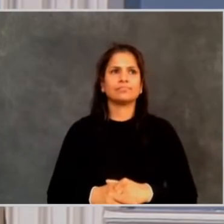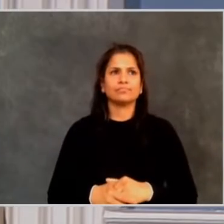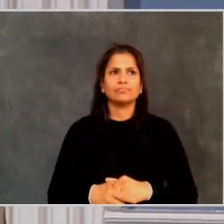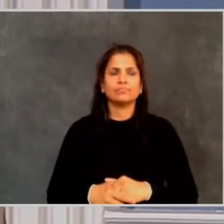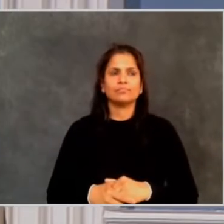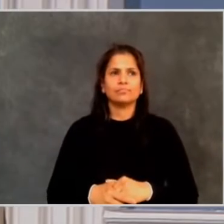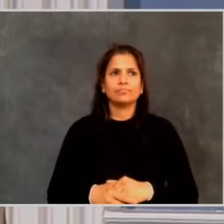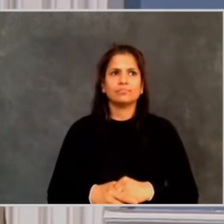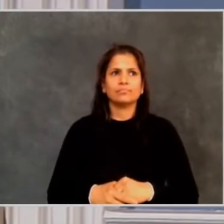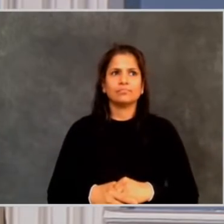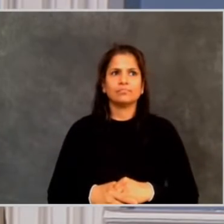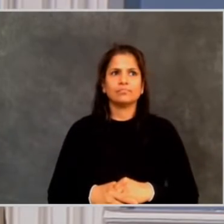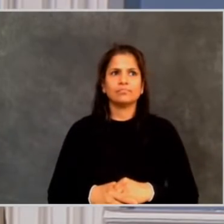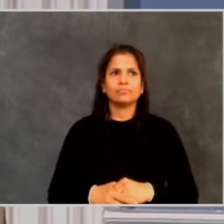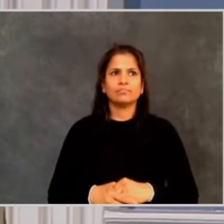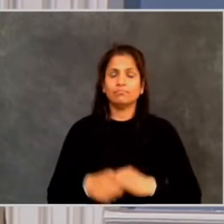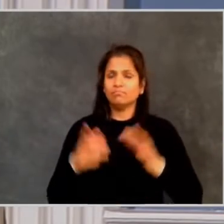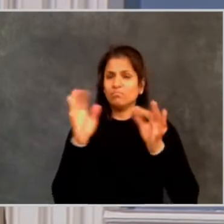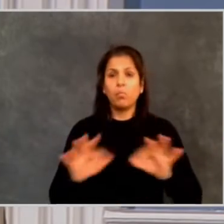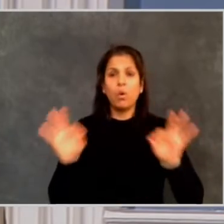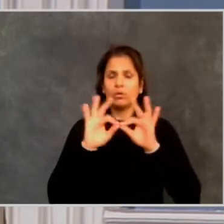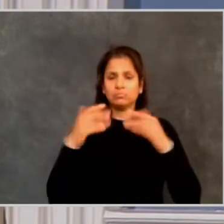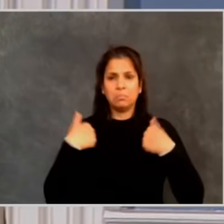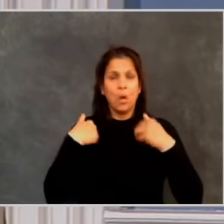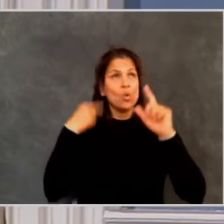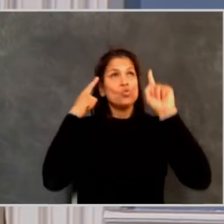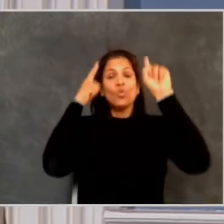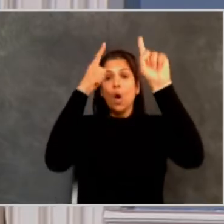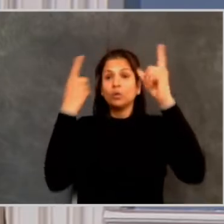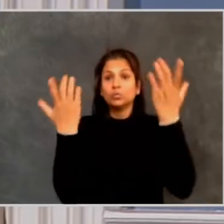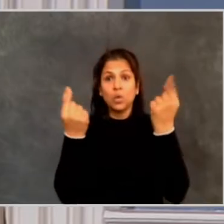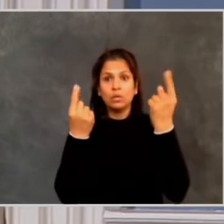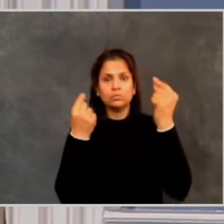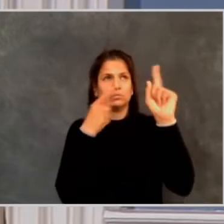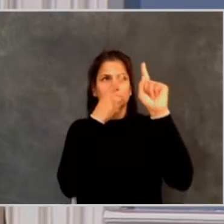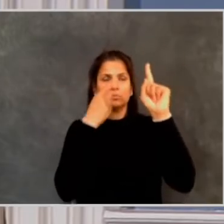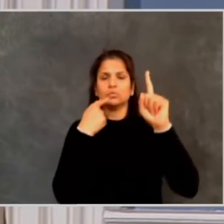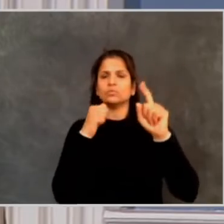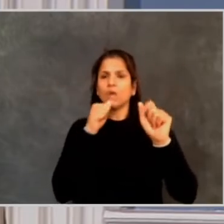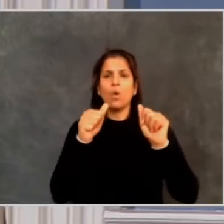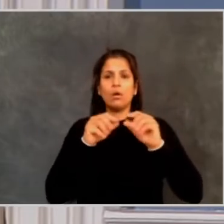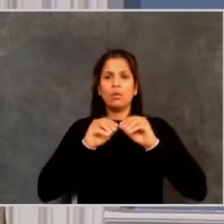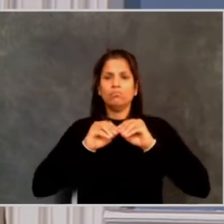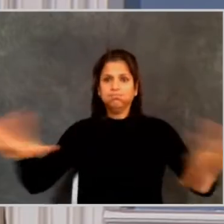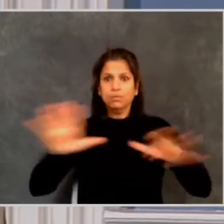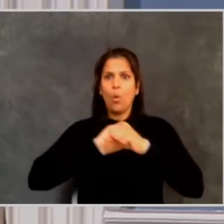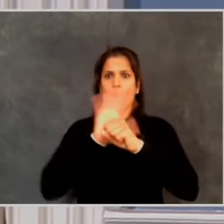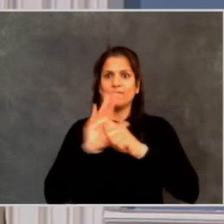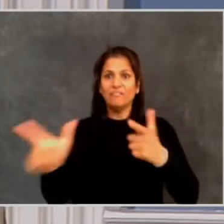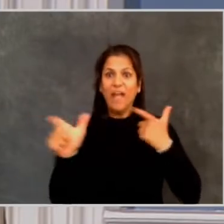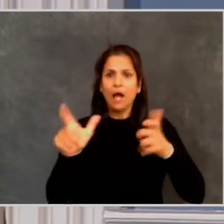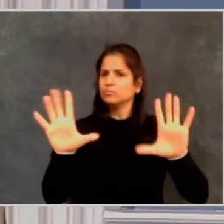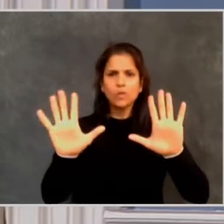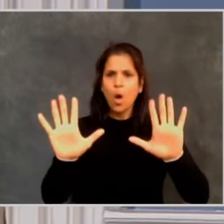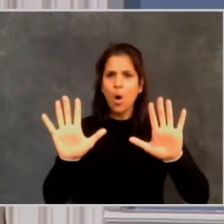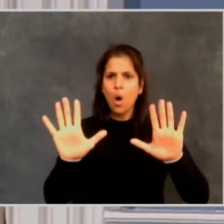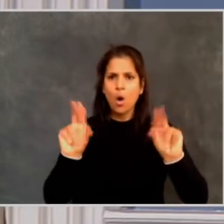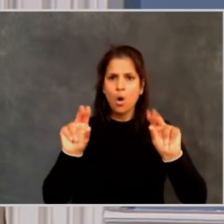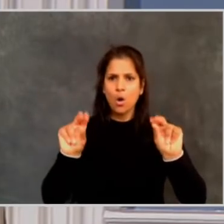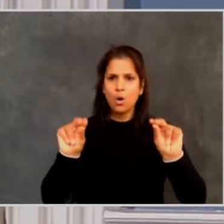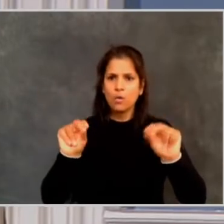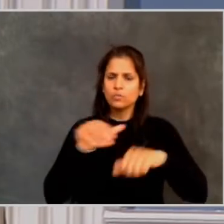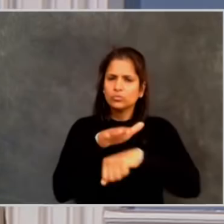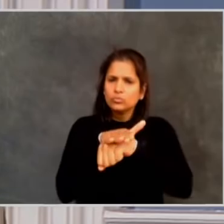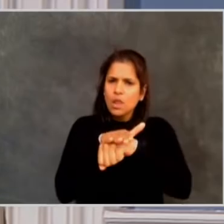in place and being led by Commissioner Garcia addressing food has implications on not just,